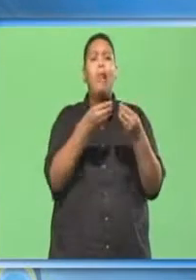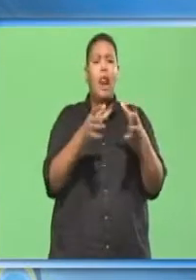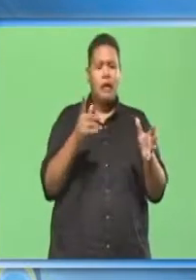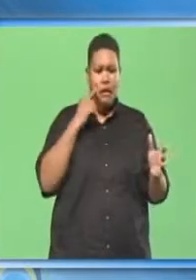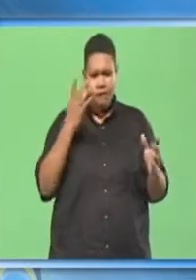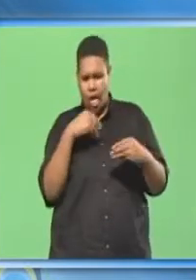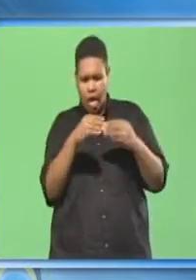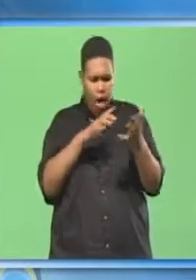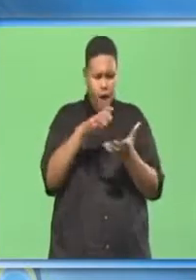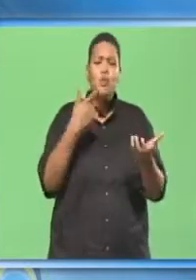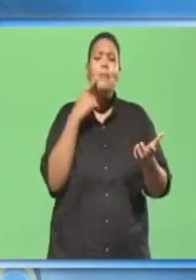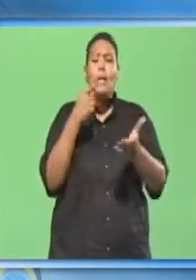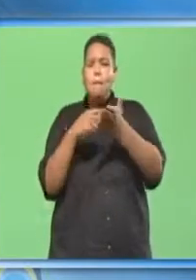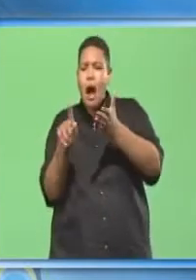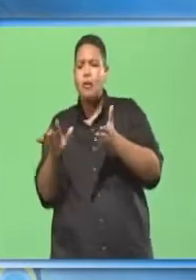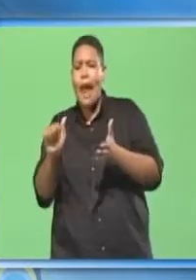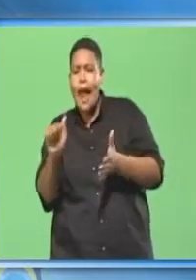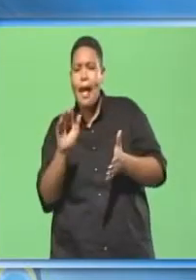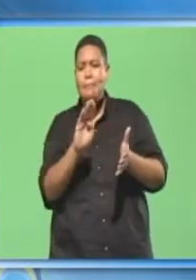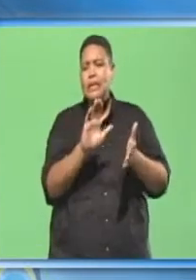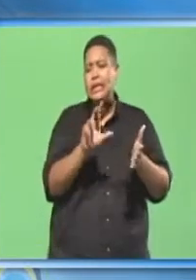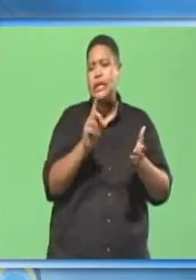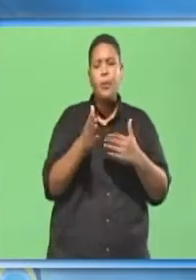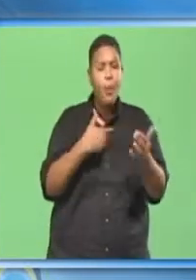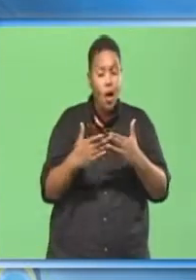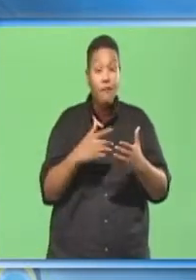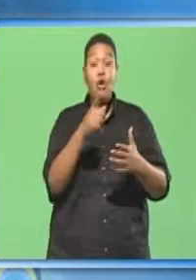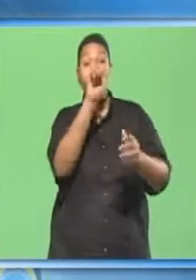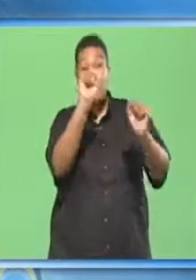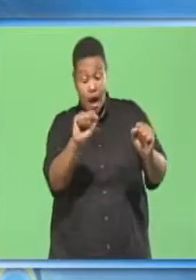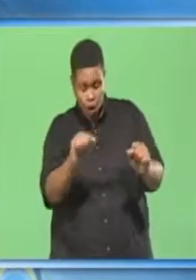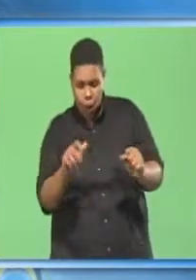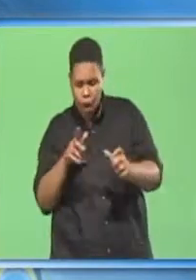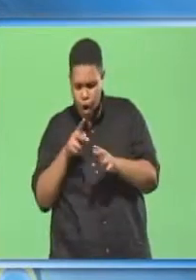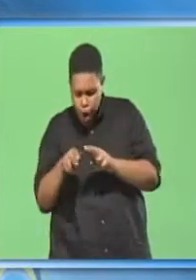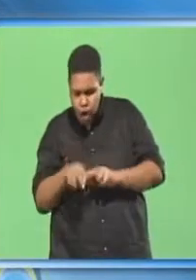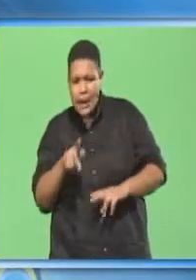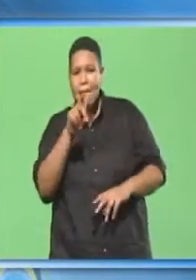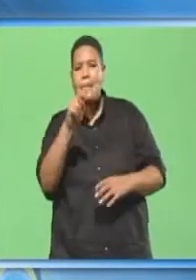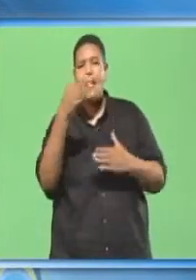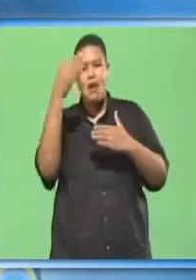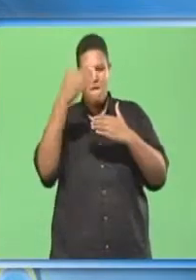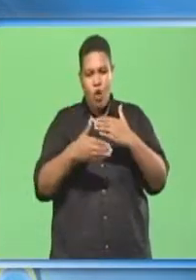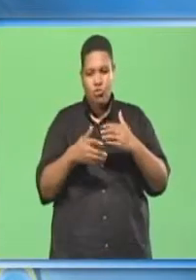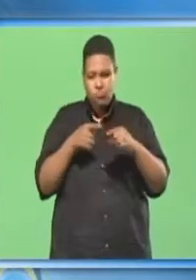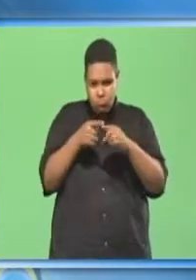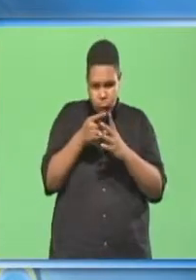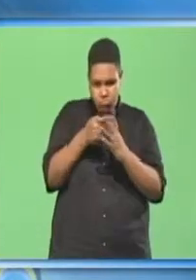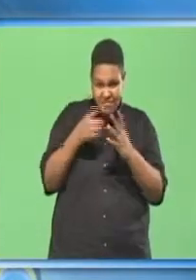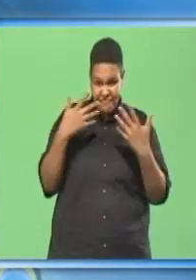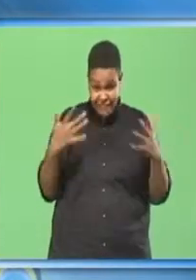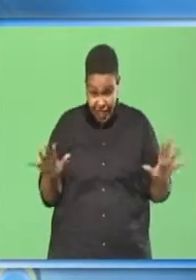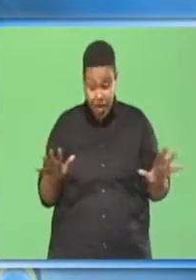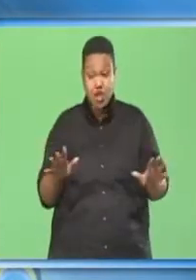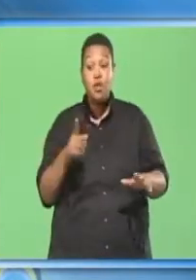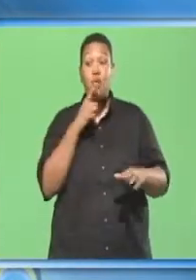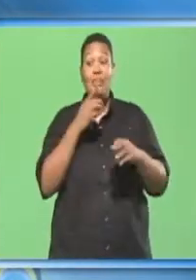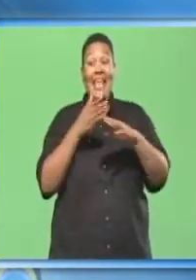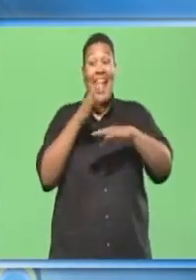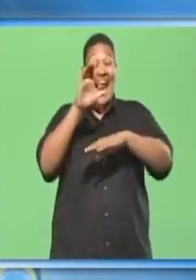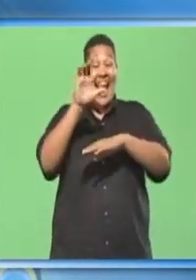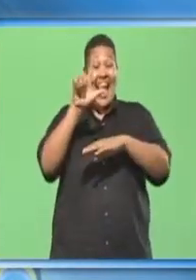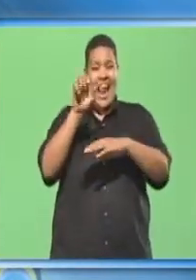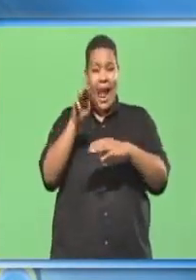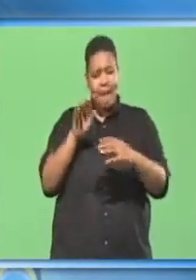assembling. We will now proceed to cut the pins on the drawer front. Clamp the piece vertically in the